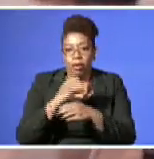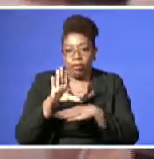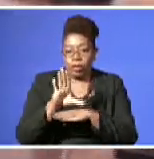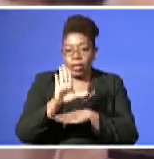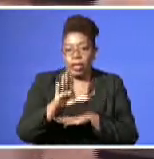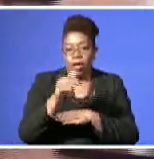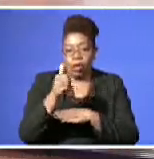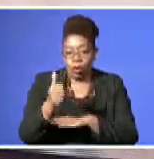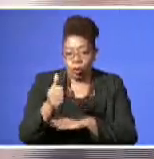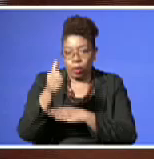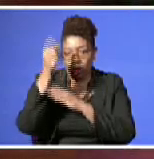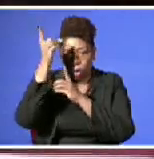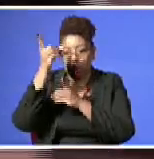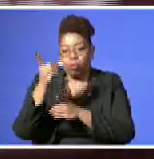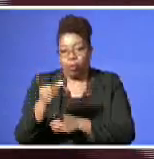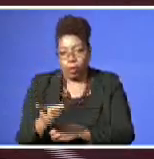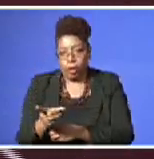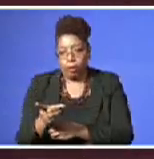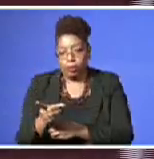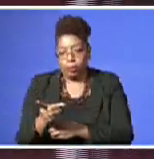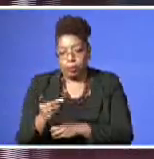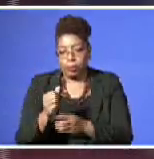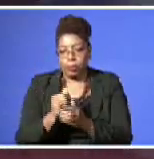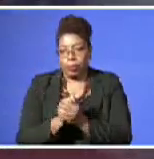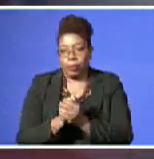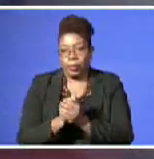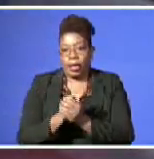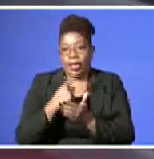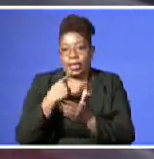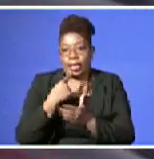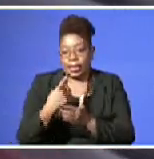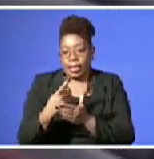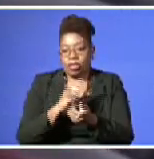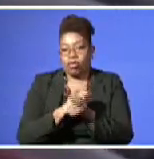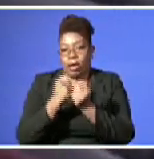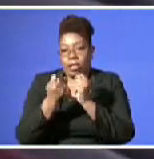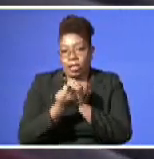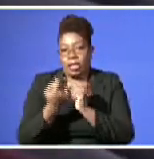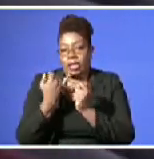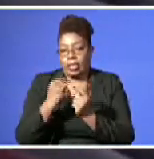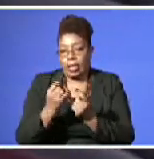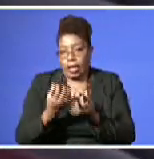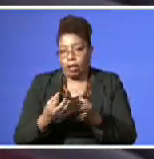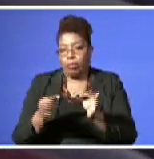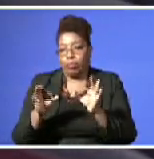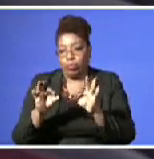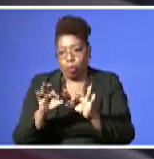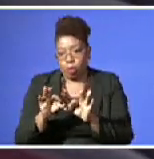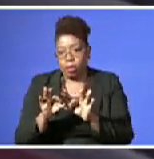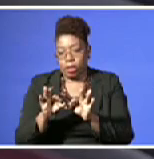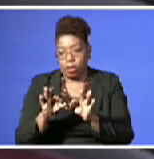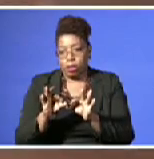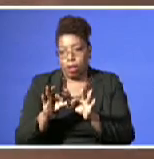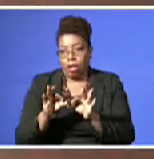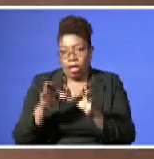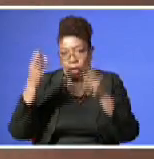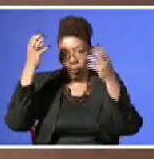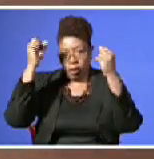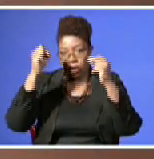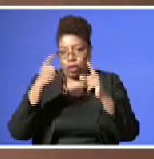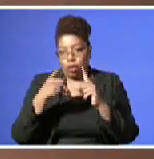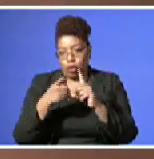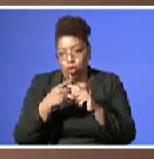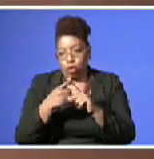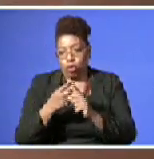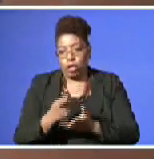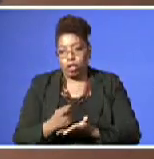own ruling. We wholeheartedly agree that this transformation is vital, Madam President, to the restoration